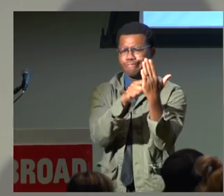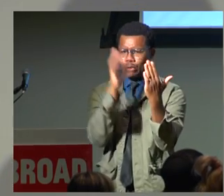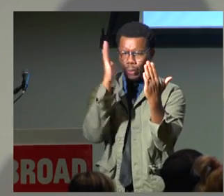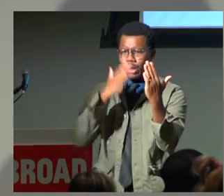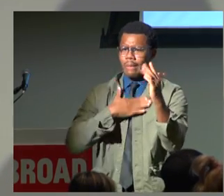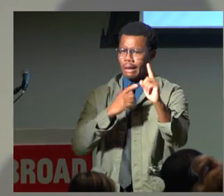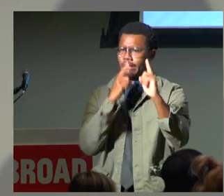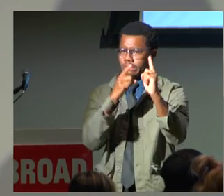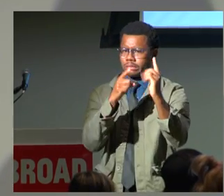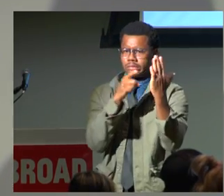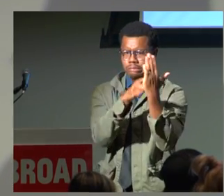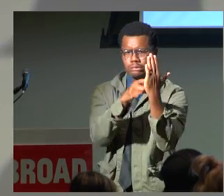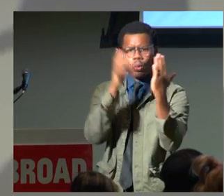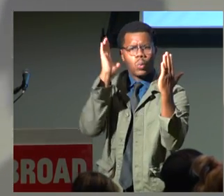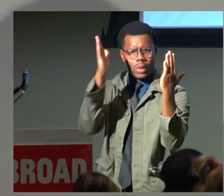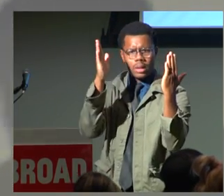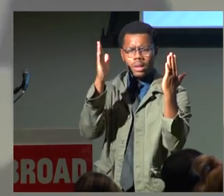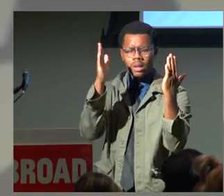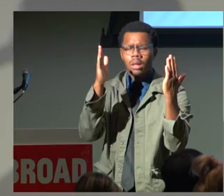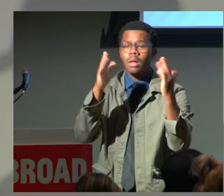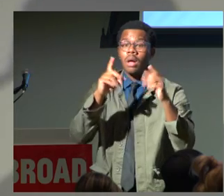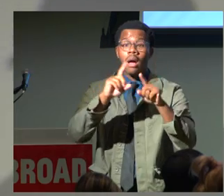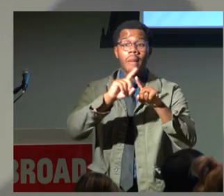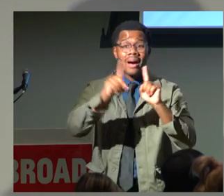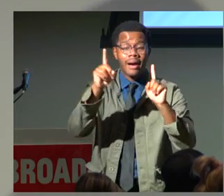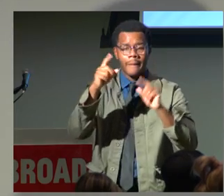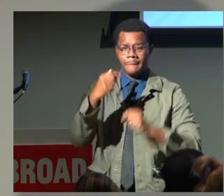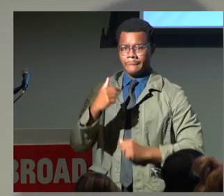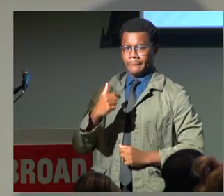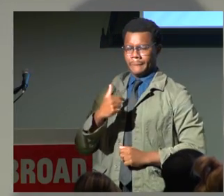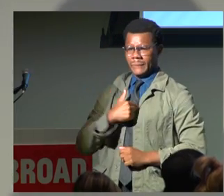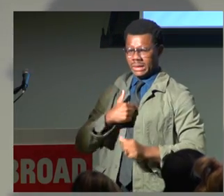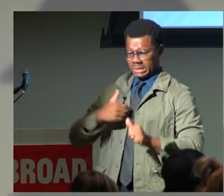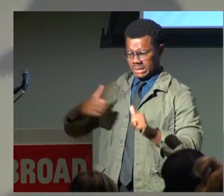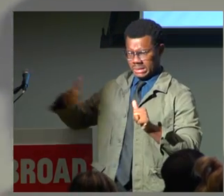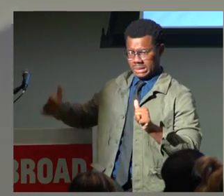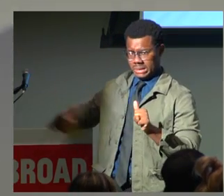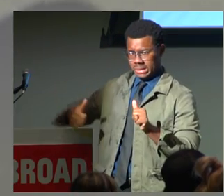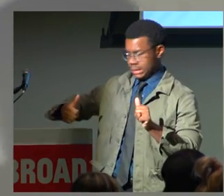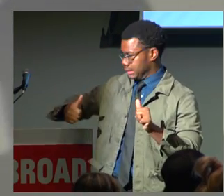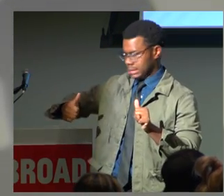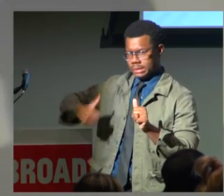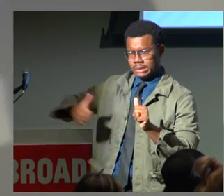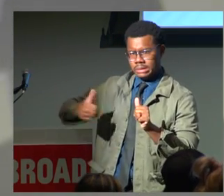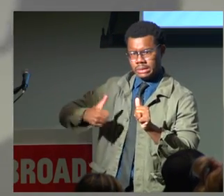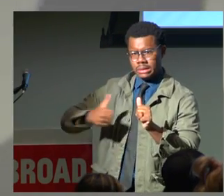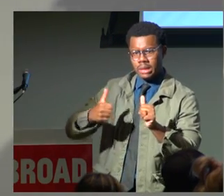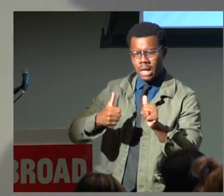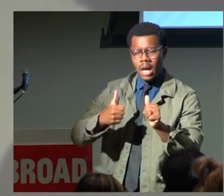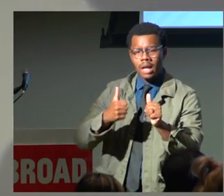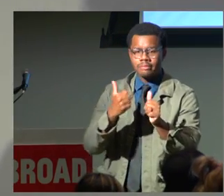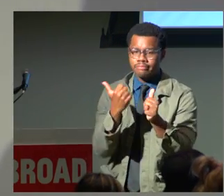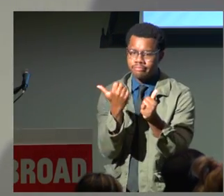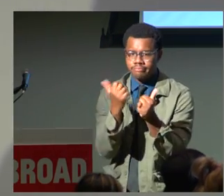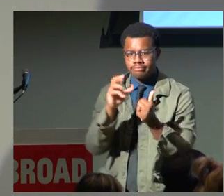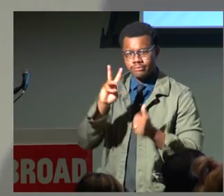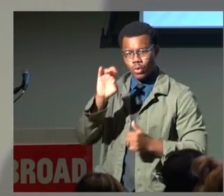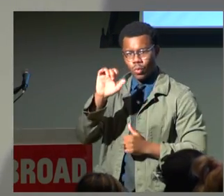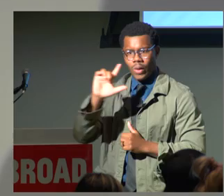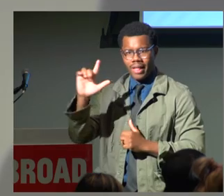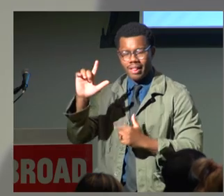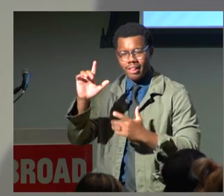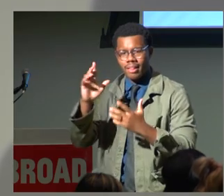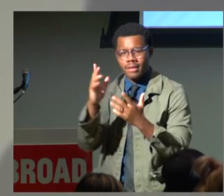But, my pursuit of such a goal is as real as the